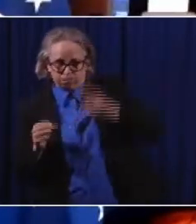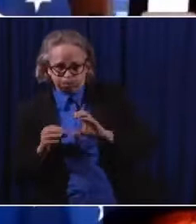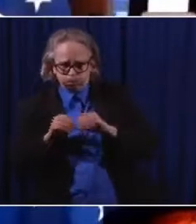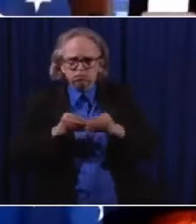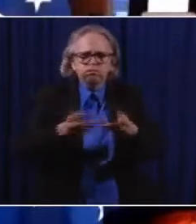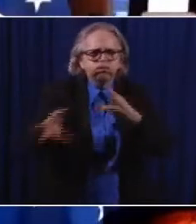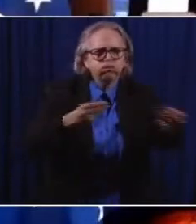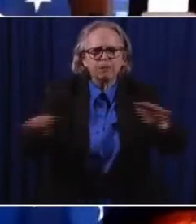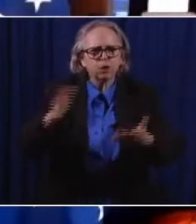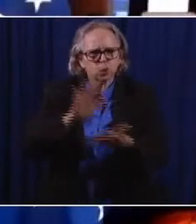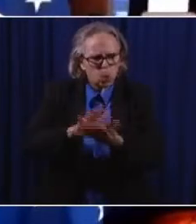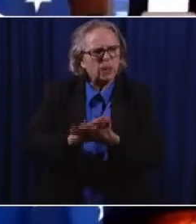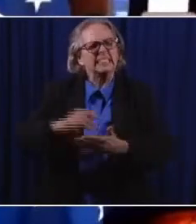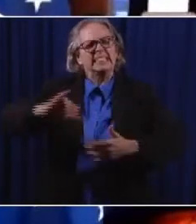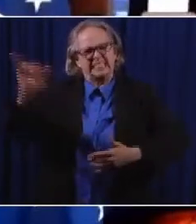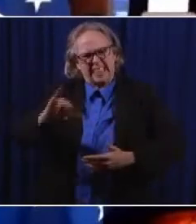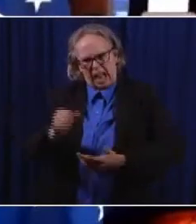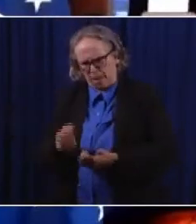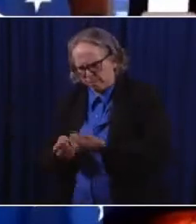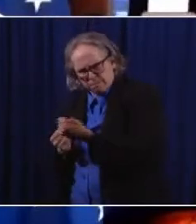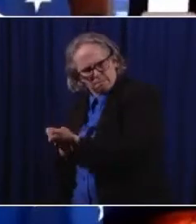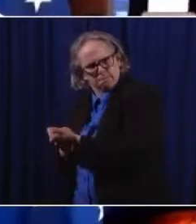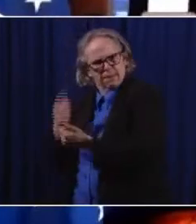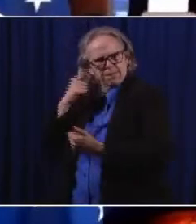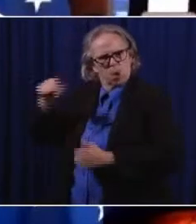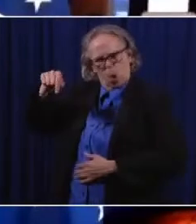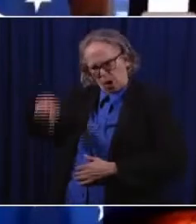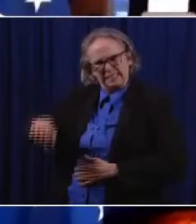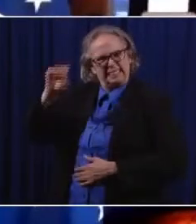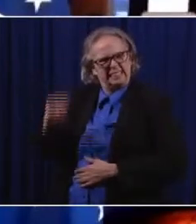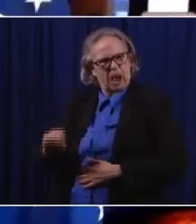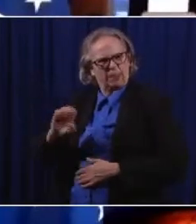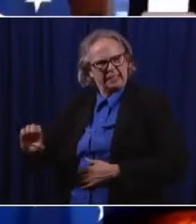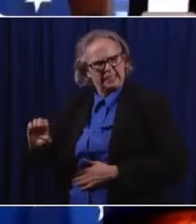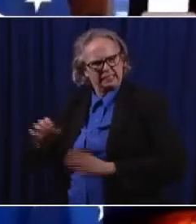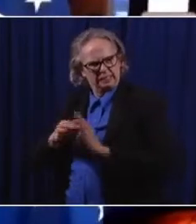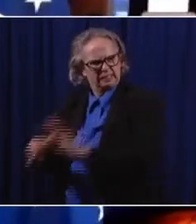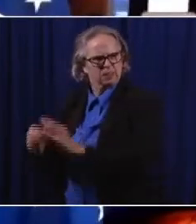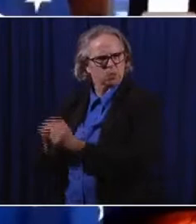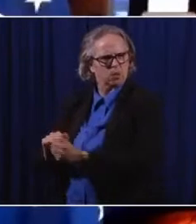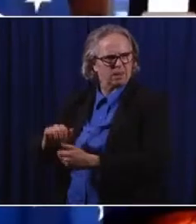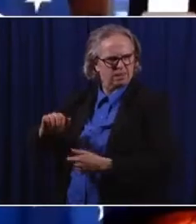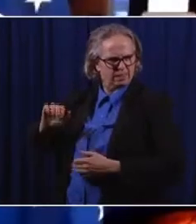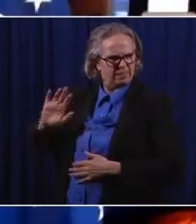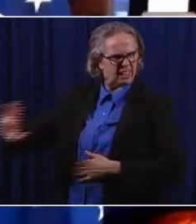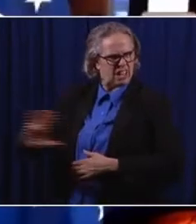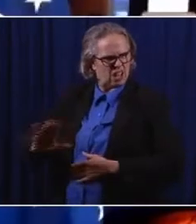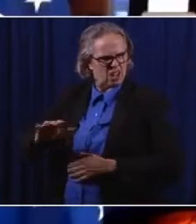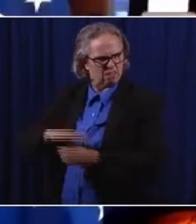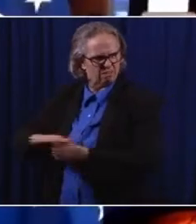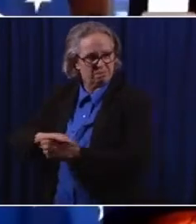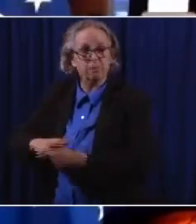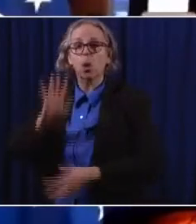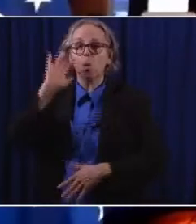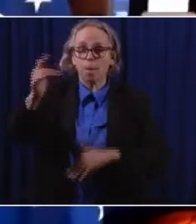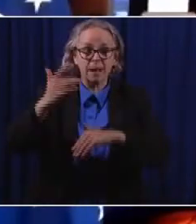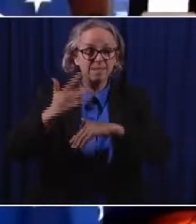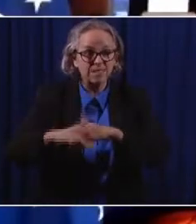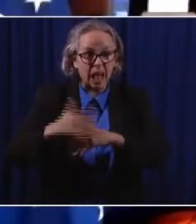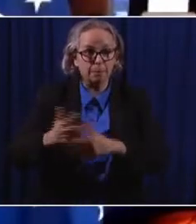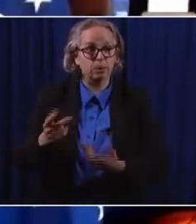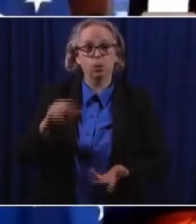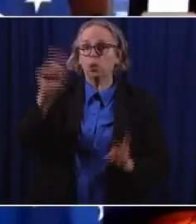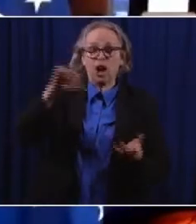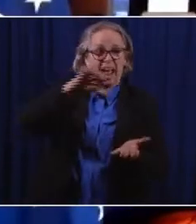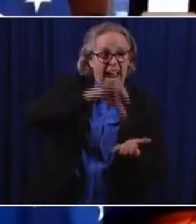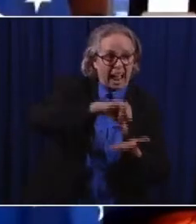This pilot will be, or this program will be available at a minimum in Athens, Harrison,